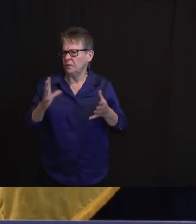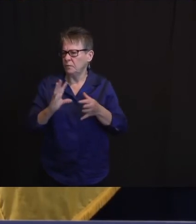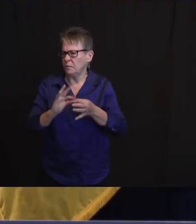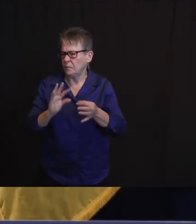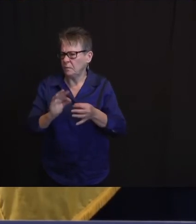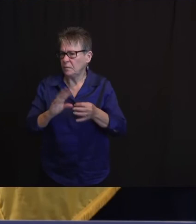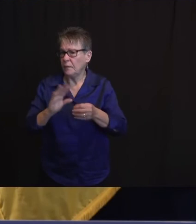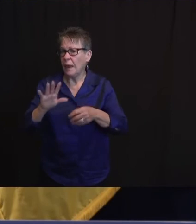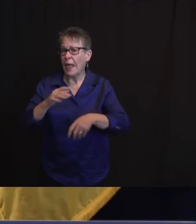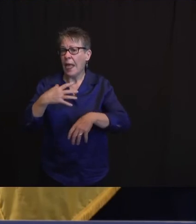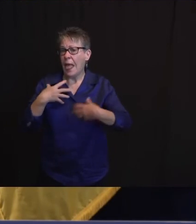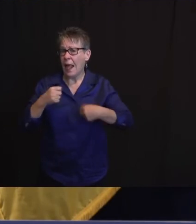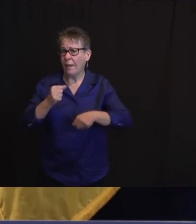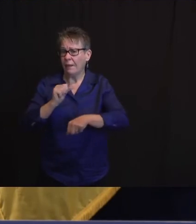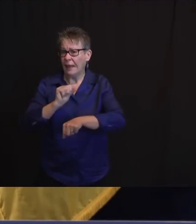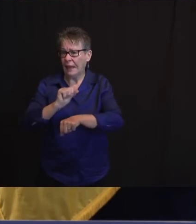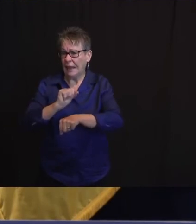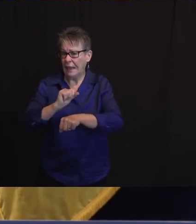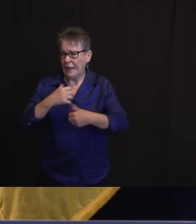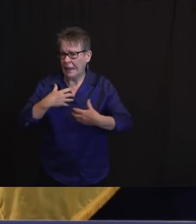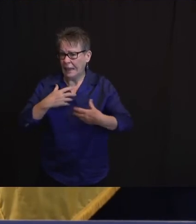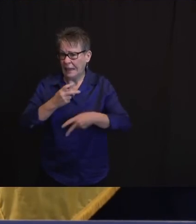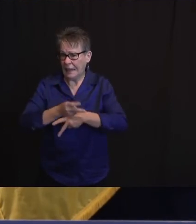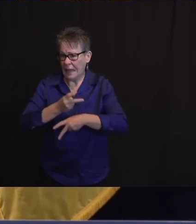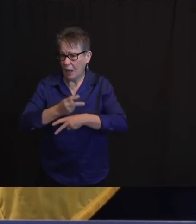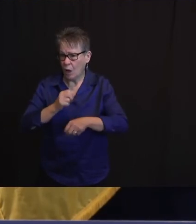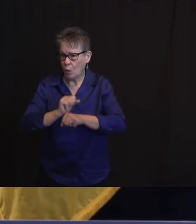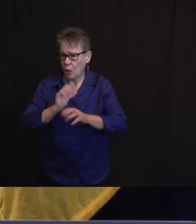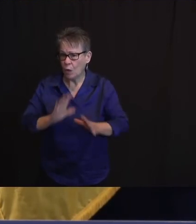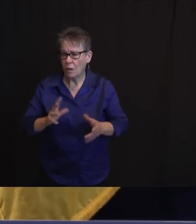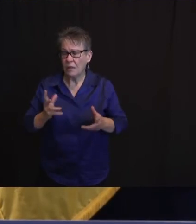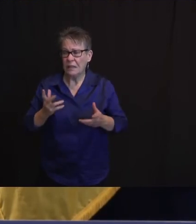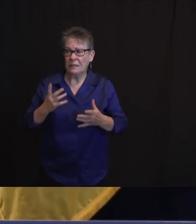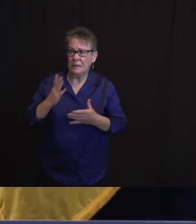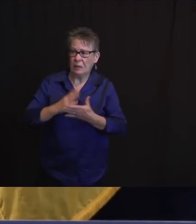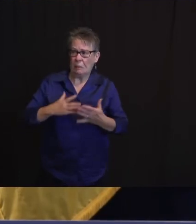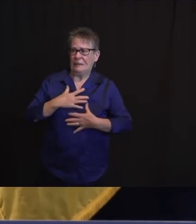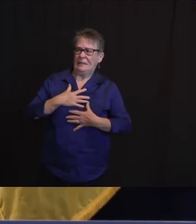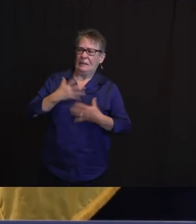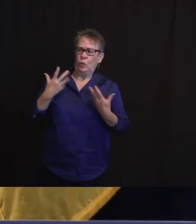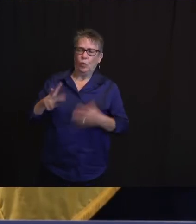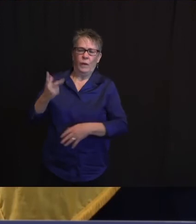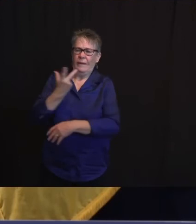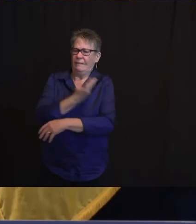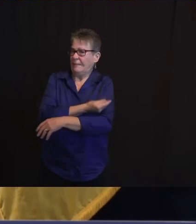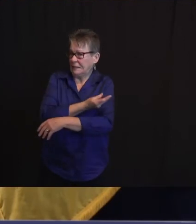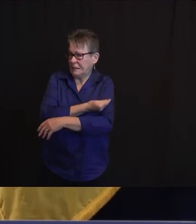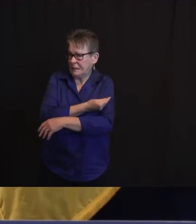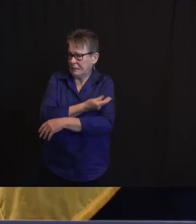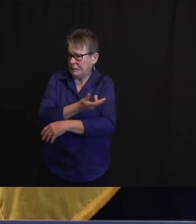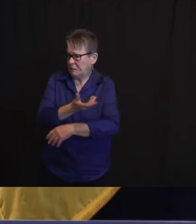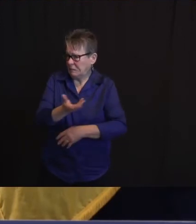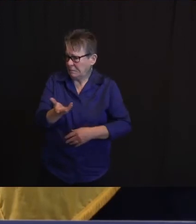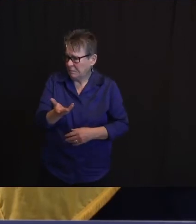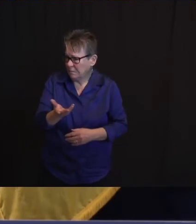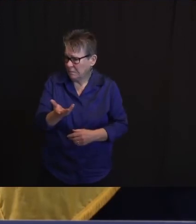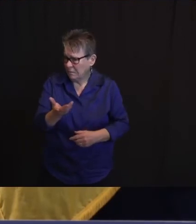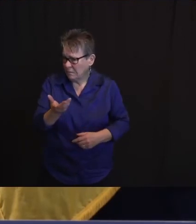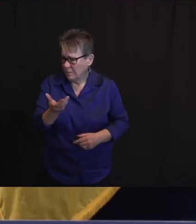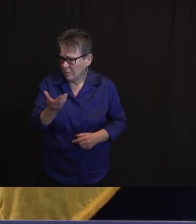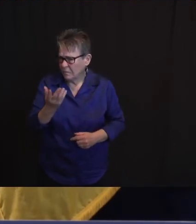home workers that are nervous about getting vaccinated. Most notably, a national Kaiser Family Foundation survey found